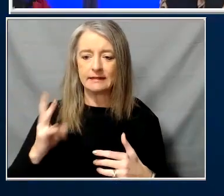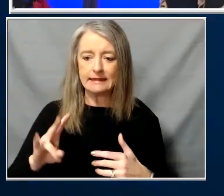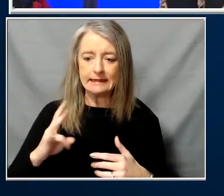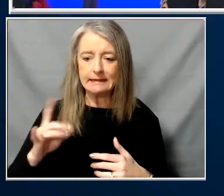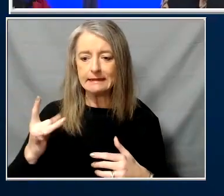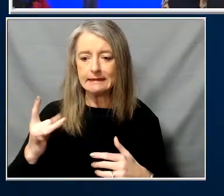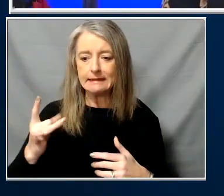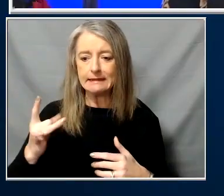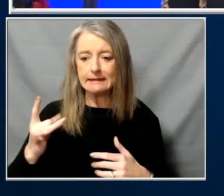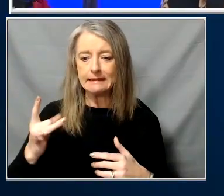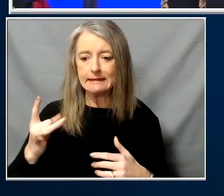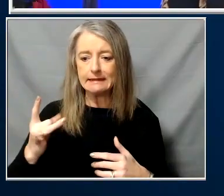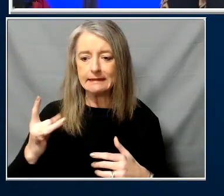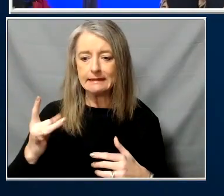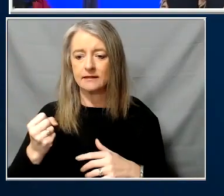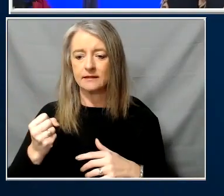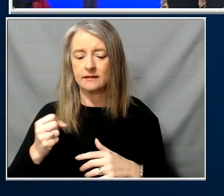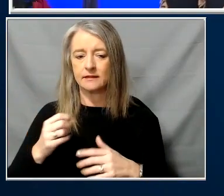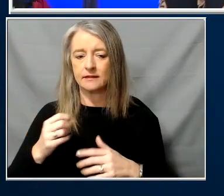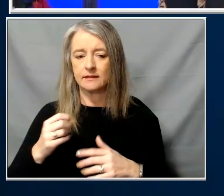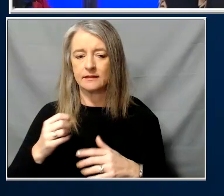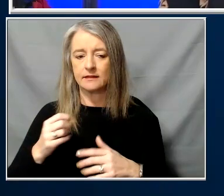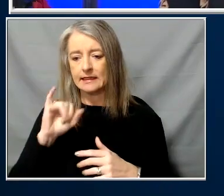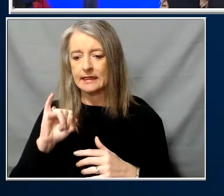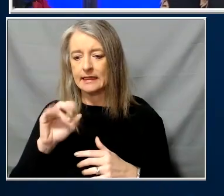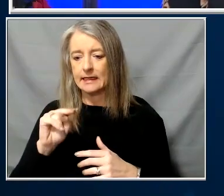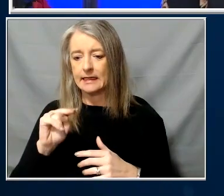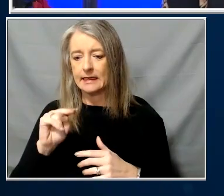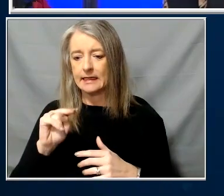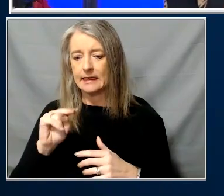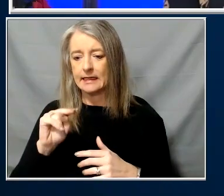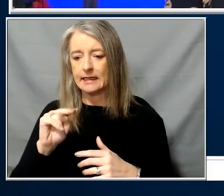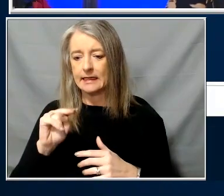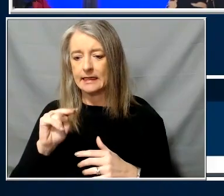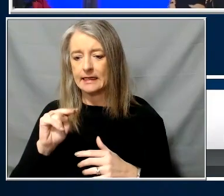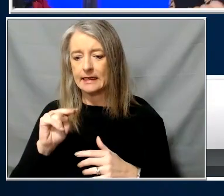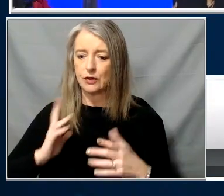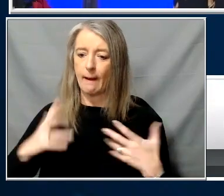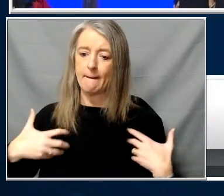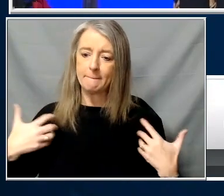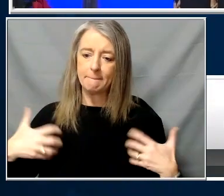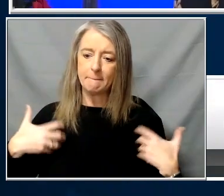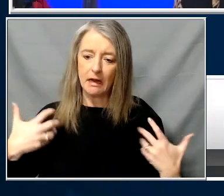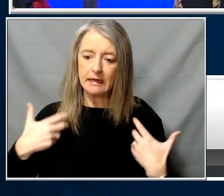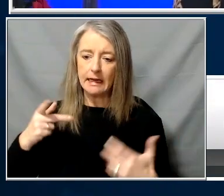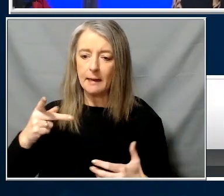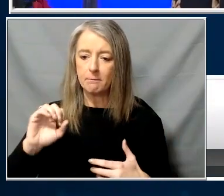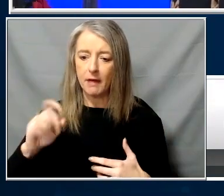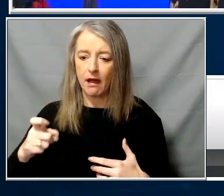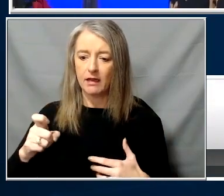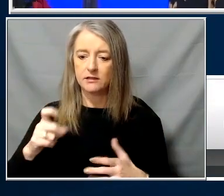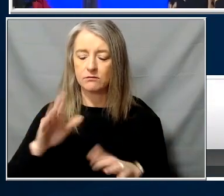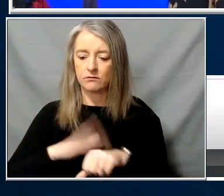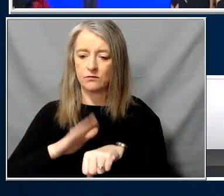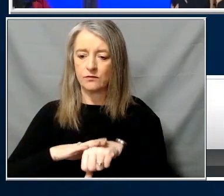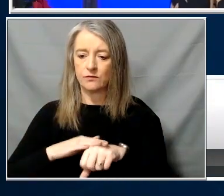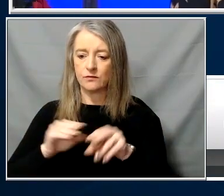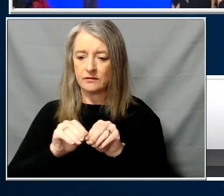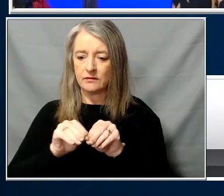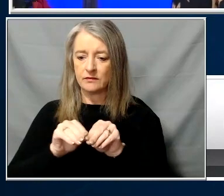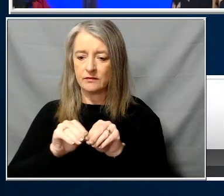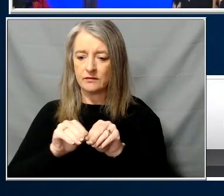the ICU, and 3 of those on the ventilator. So still fairly high numbers, certainly higher than we've been used to when it was down in those high